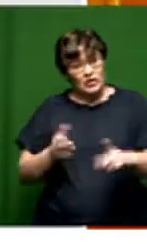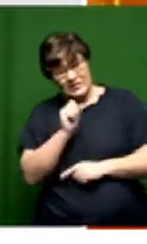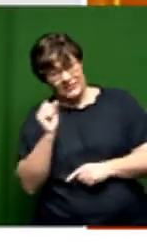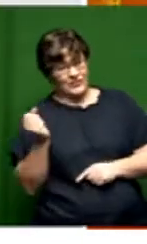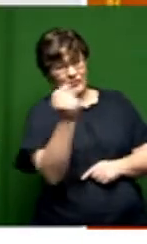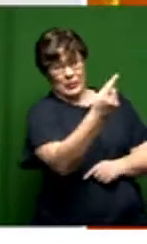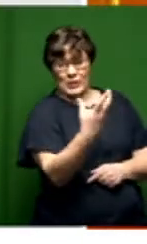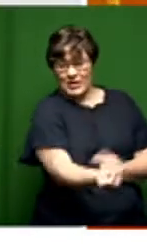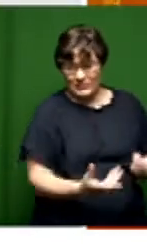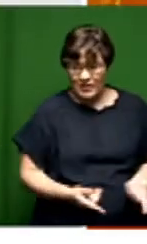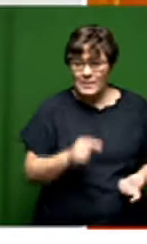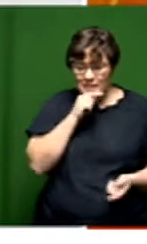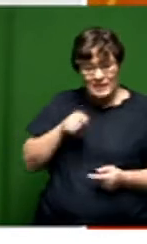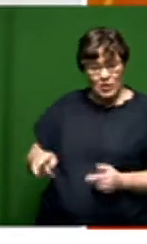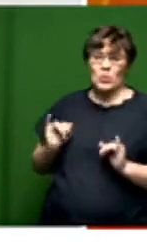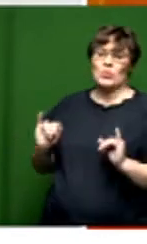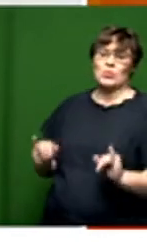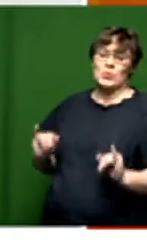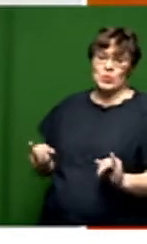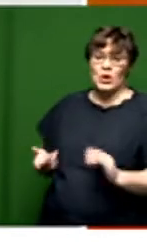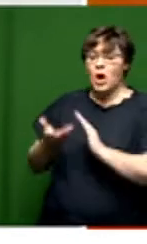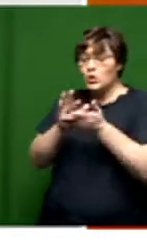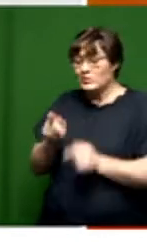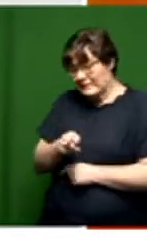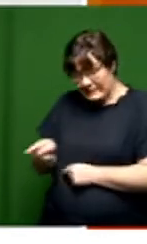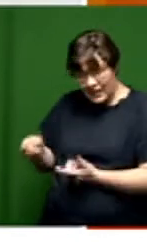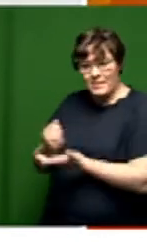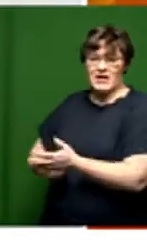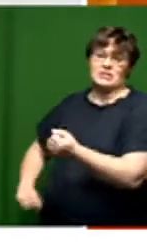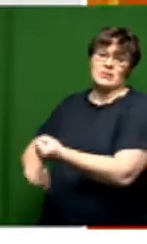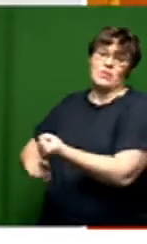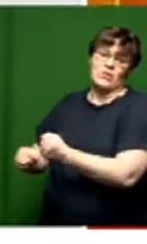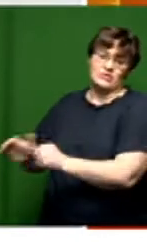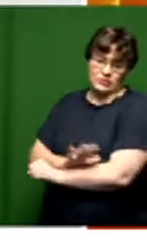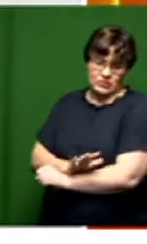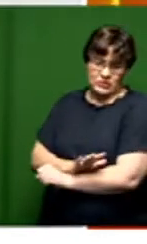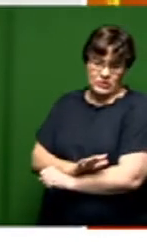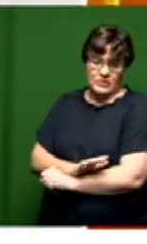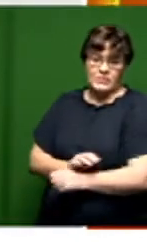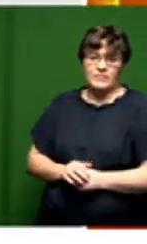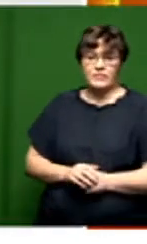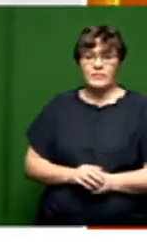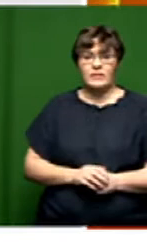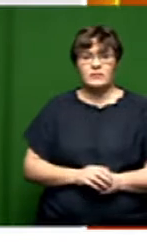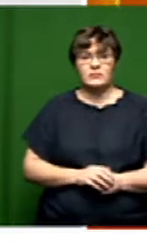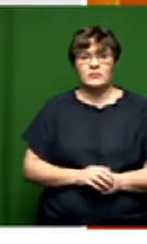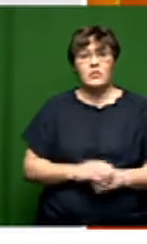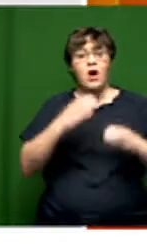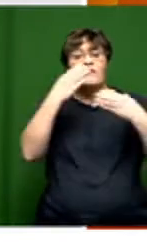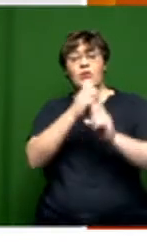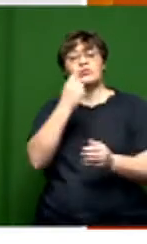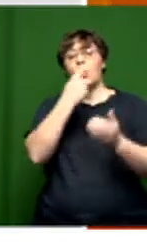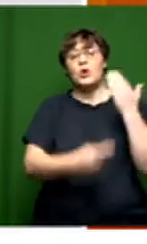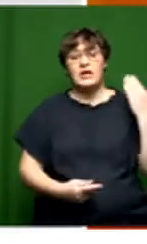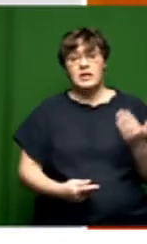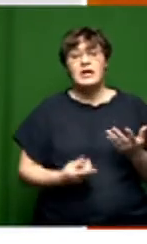that makes them more vulnerable, and the community has to support them as a whole. So it's not only, the saying goes, it